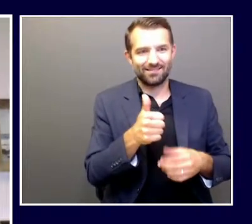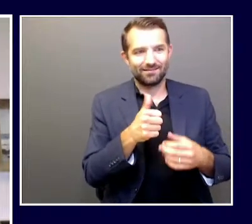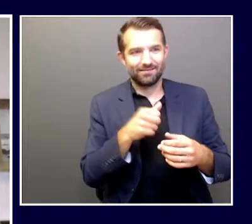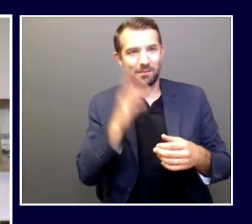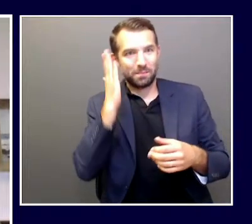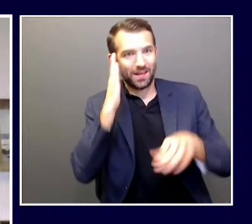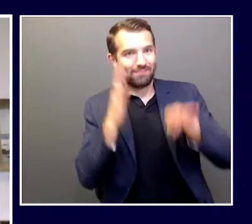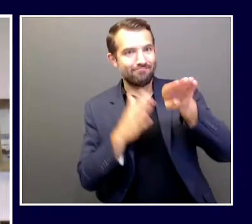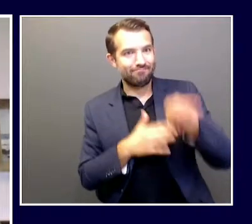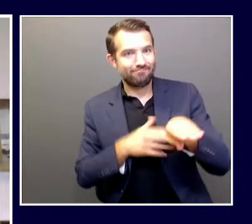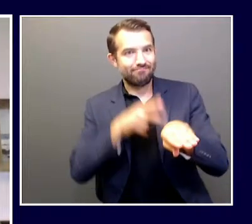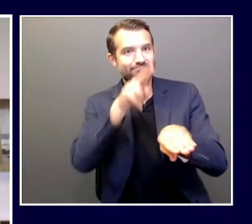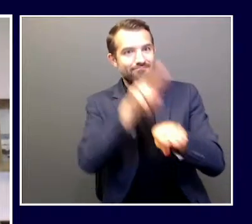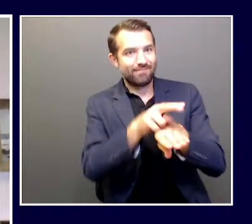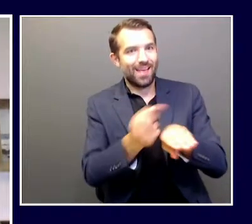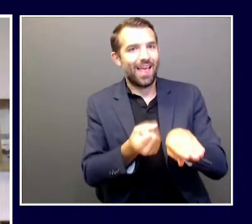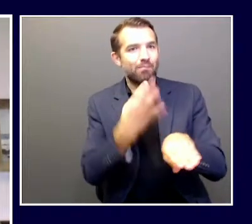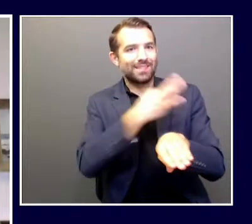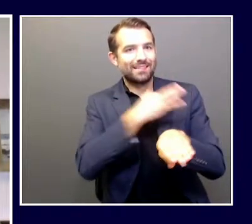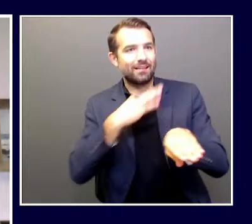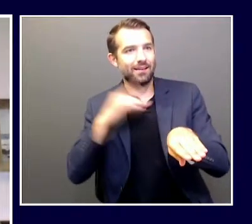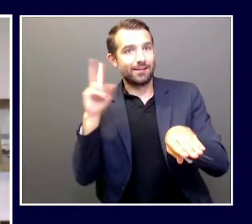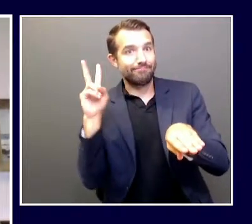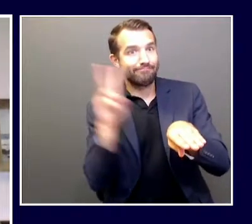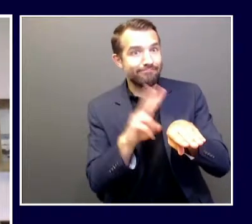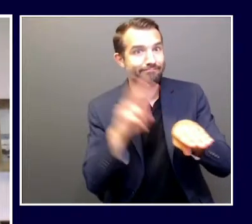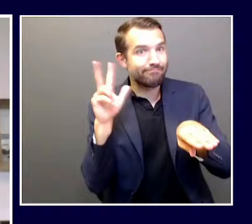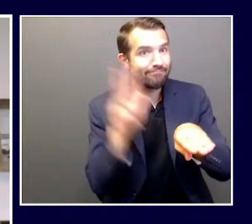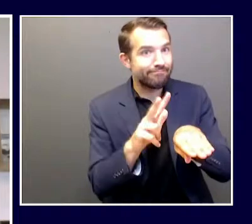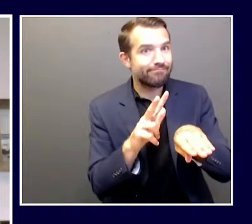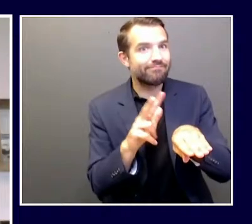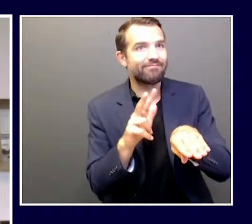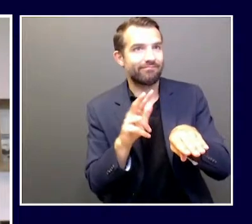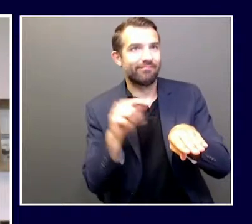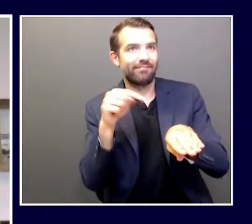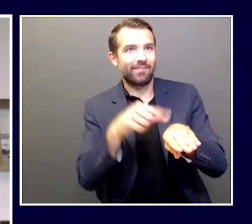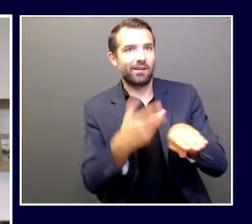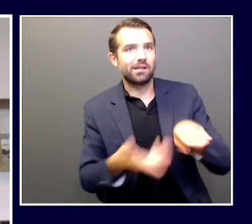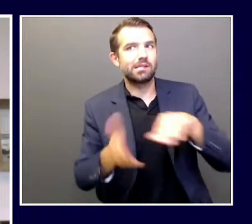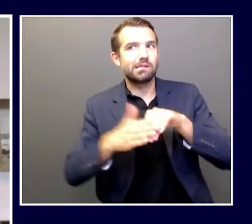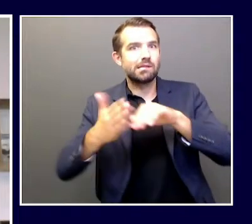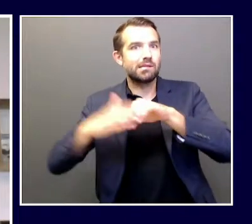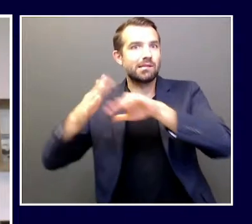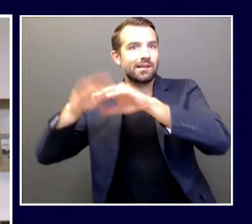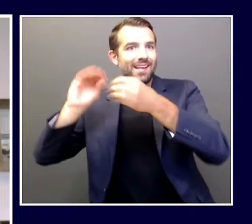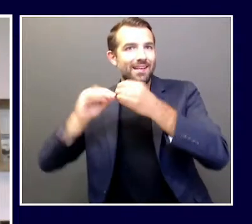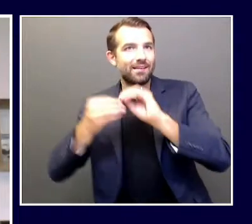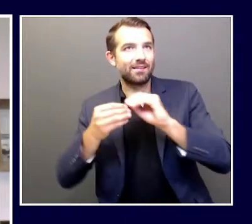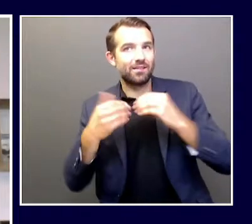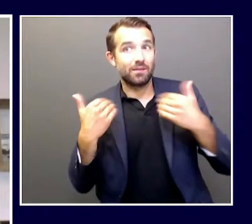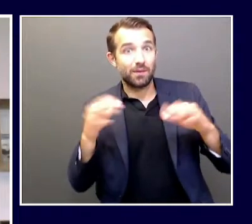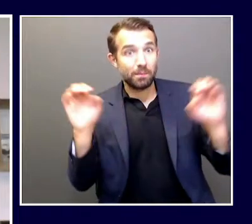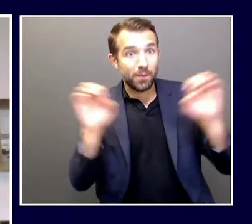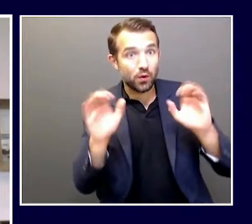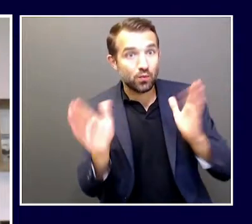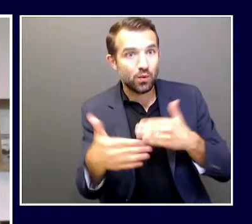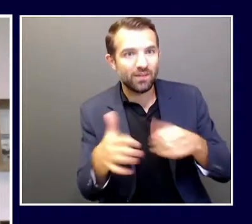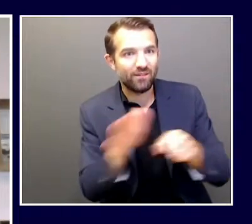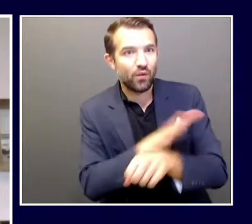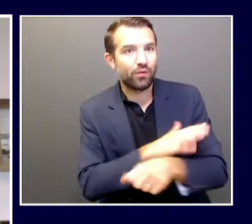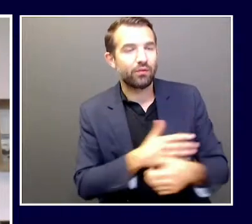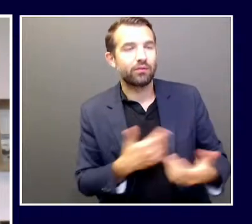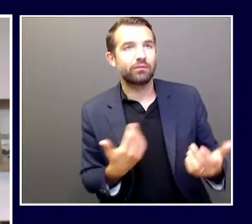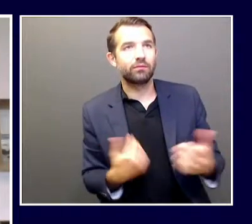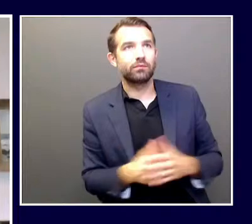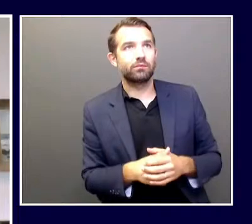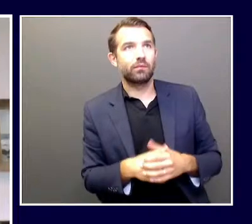more people in the hospital right now in Maine than there have been. EDs are full, and thus hospitals are full,